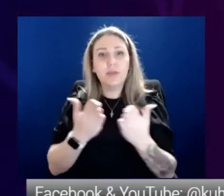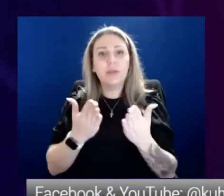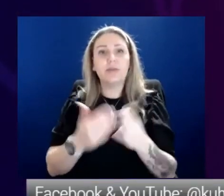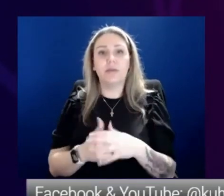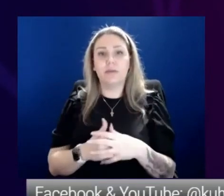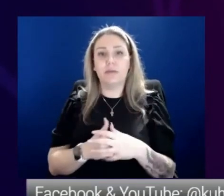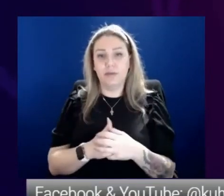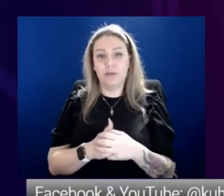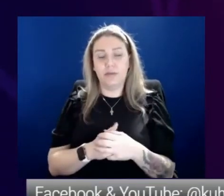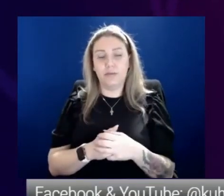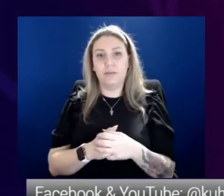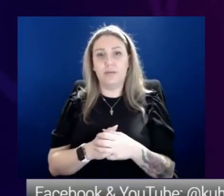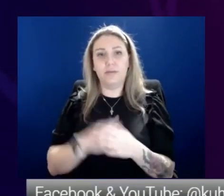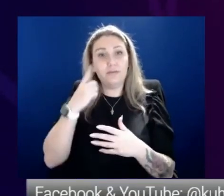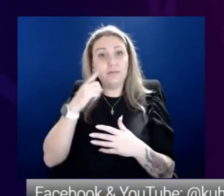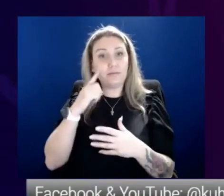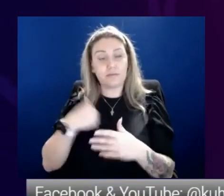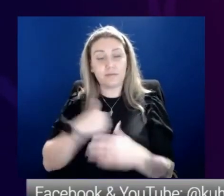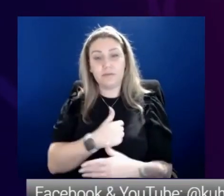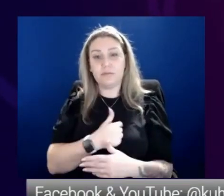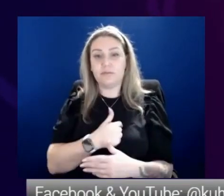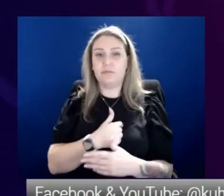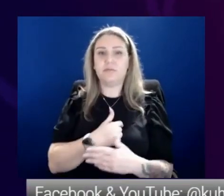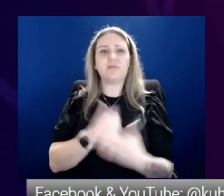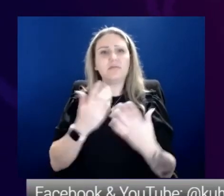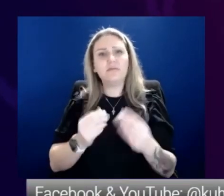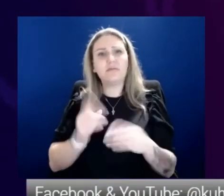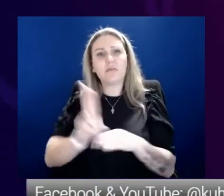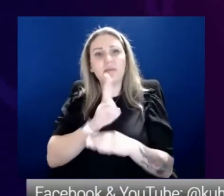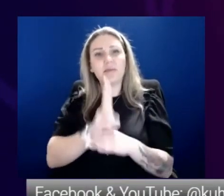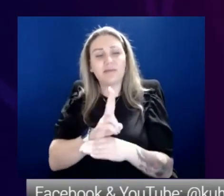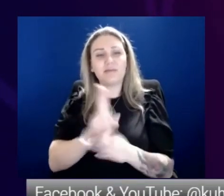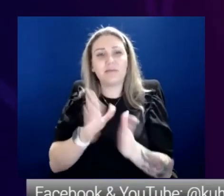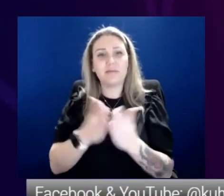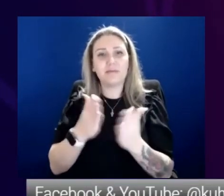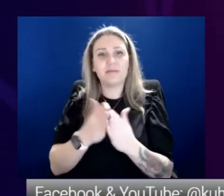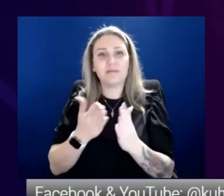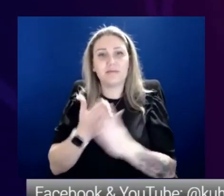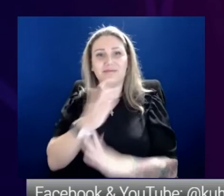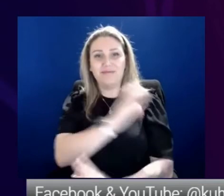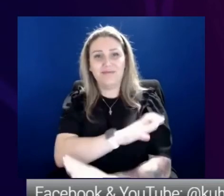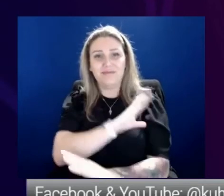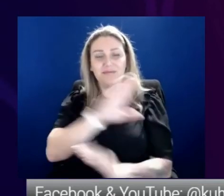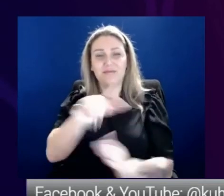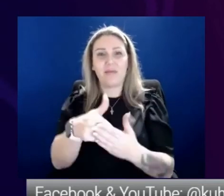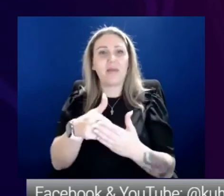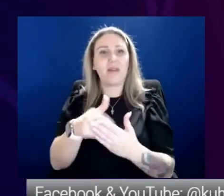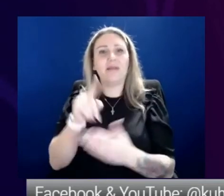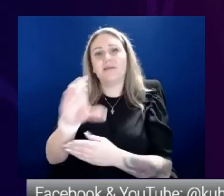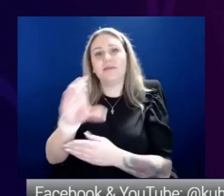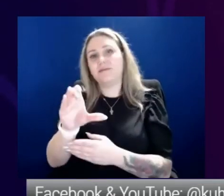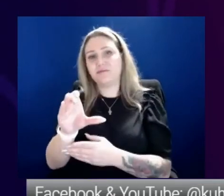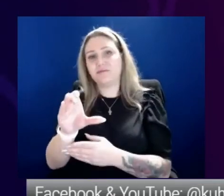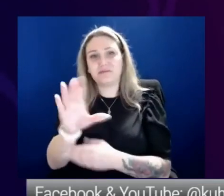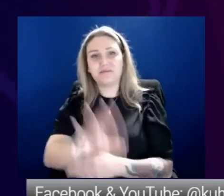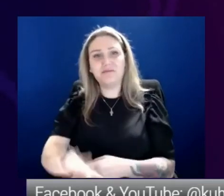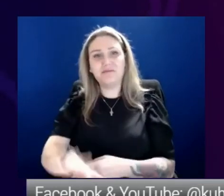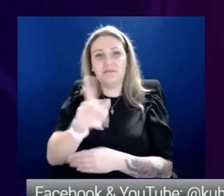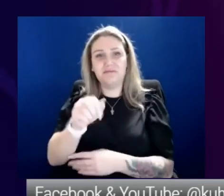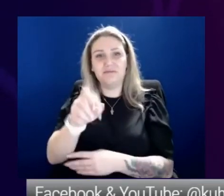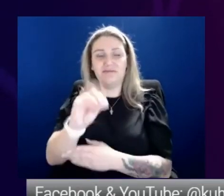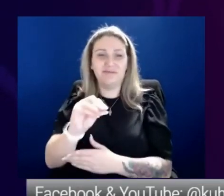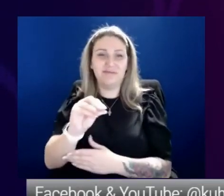for us. So we have gently used books in clinics throughout the KC metro area. So cool. For children coming for whatever they come to